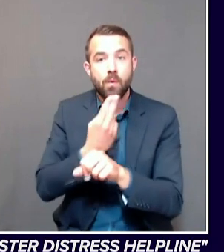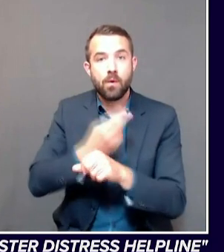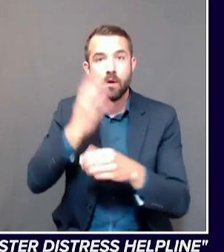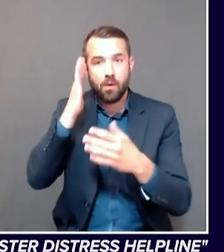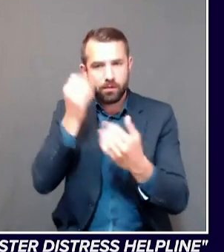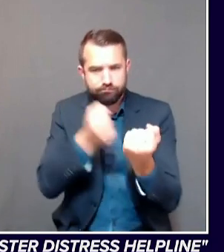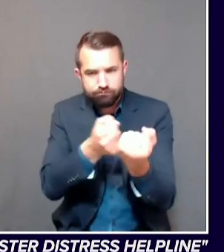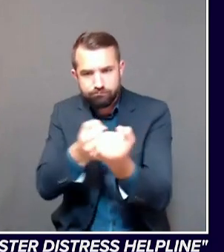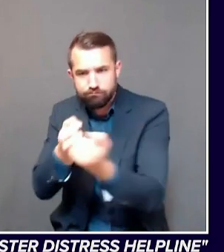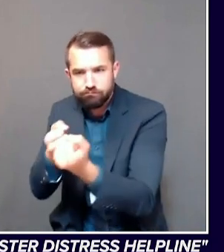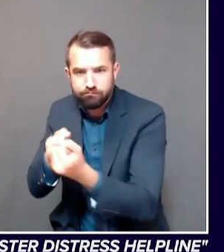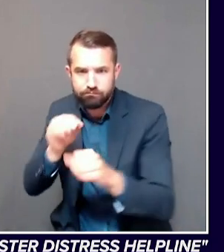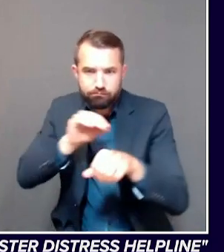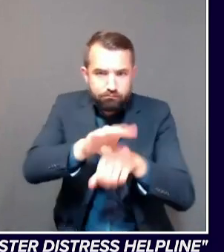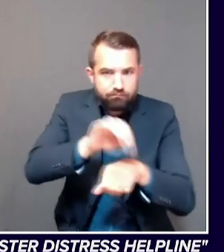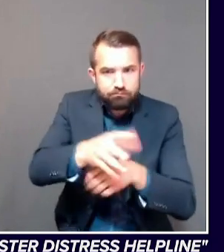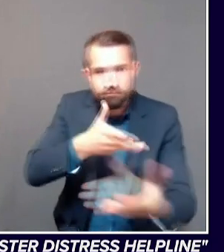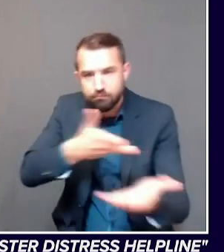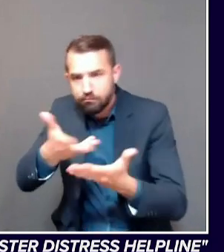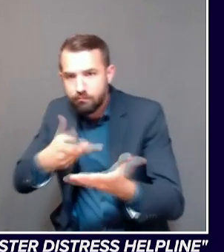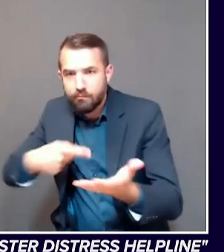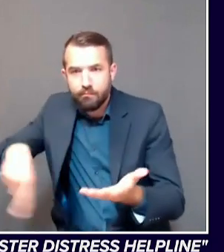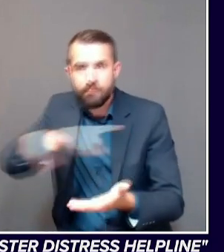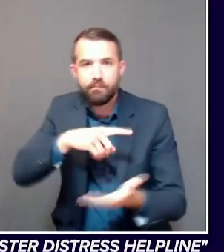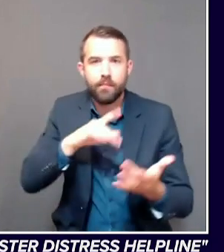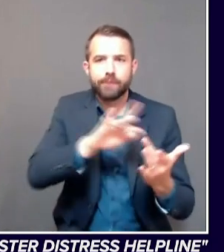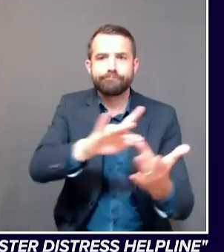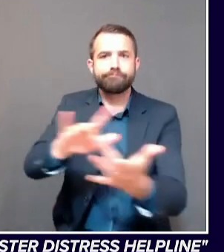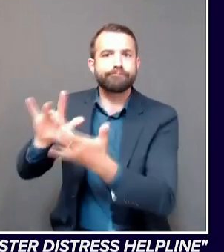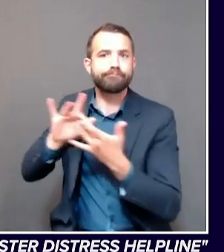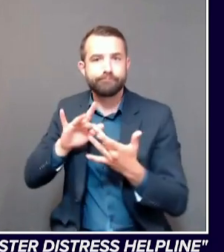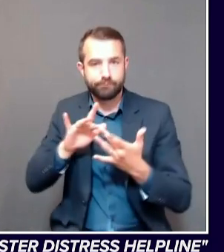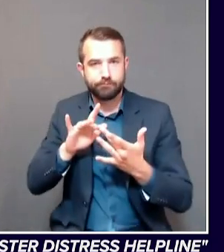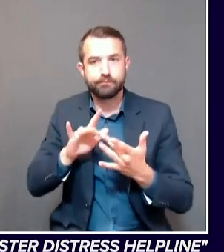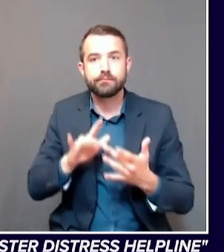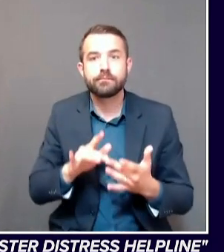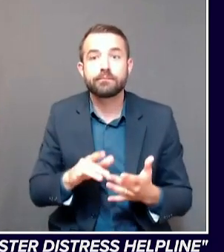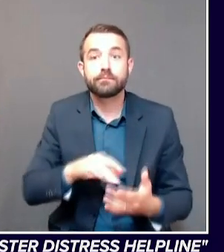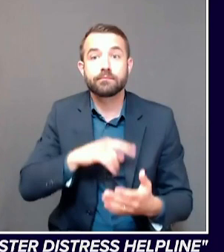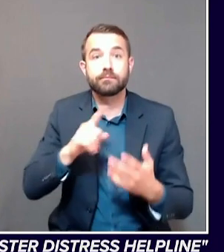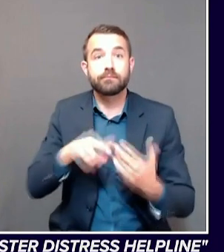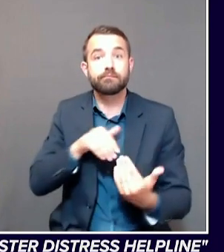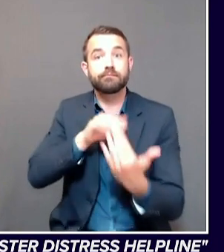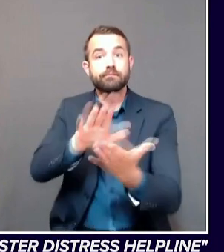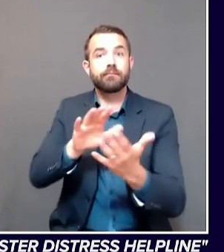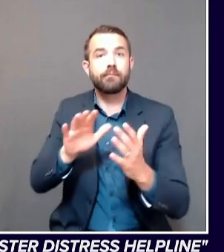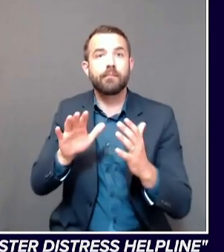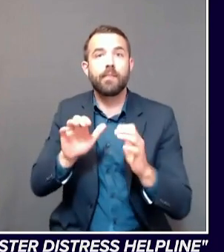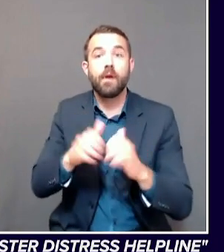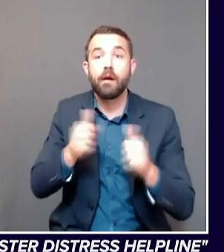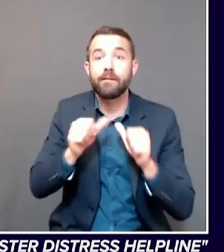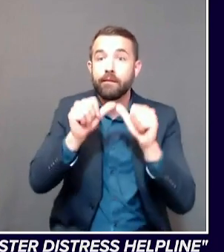and proactive outreach aimed at reducing the long-term behavioral health impacts of the pandemic.